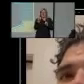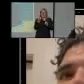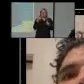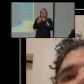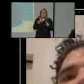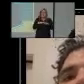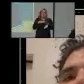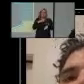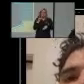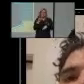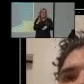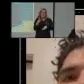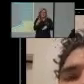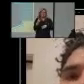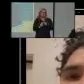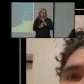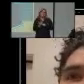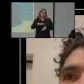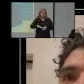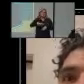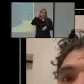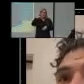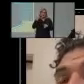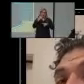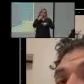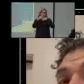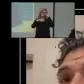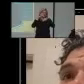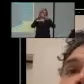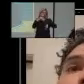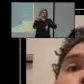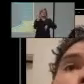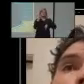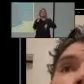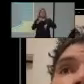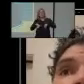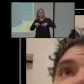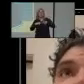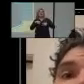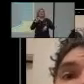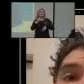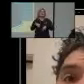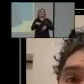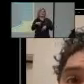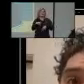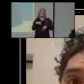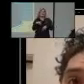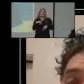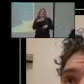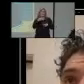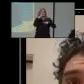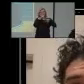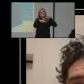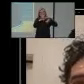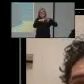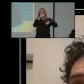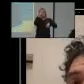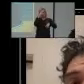dad. Growing up, I was being fun of being cheating, or I was being fun of